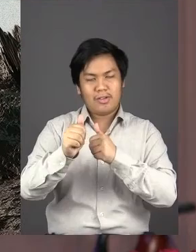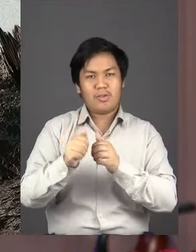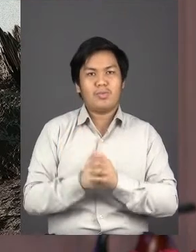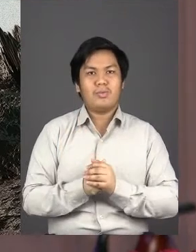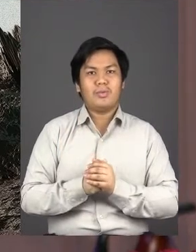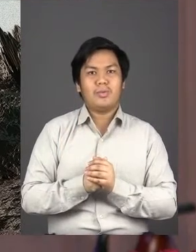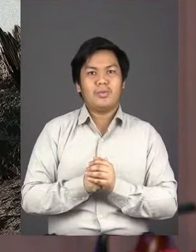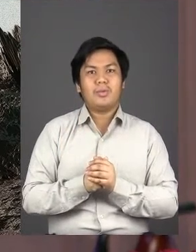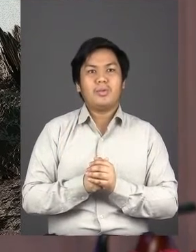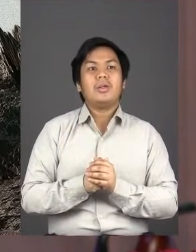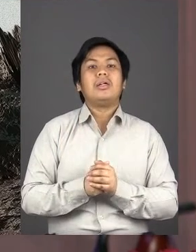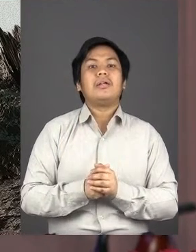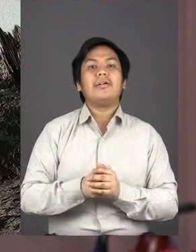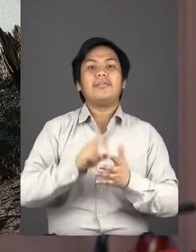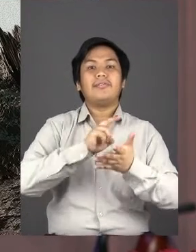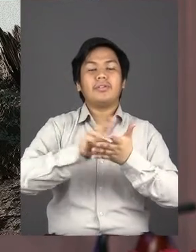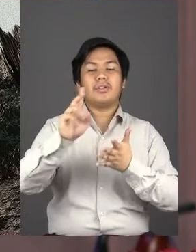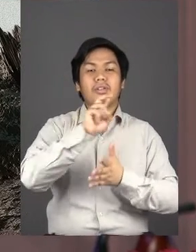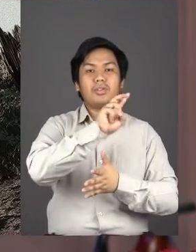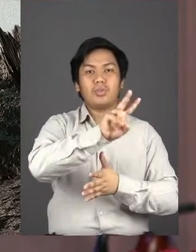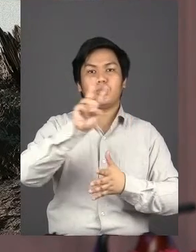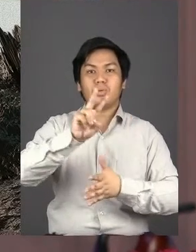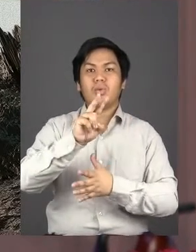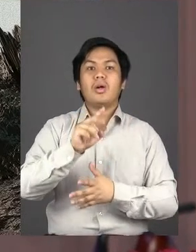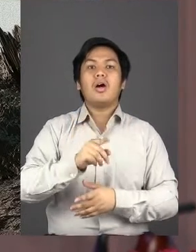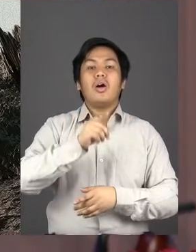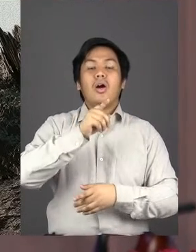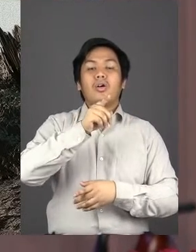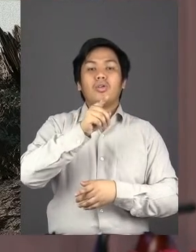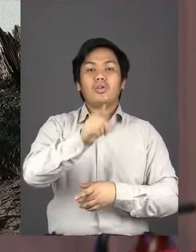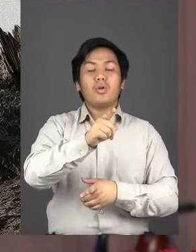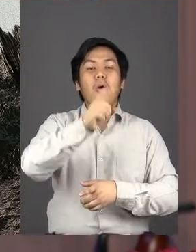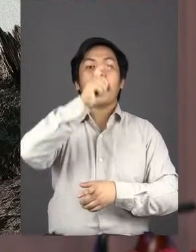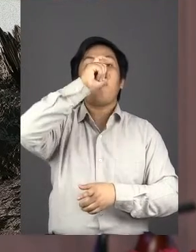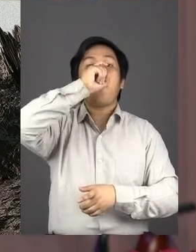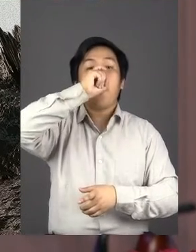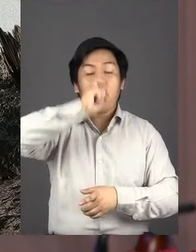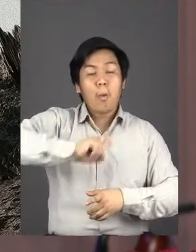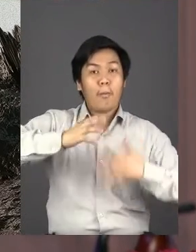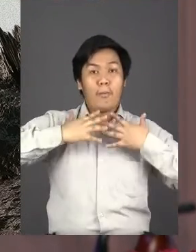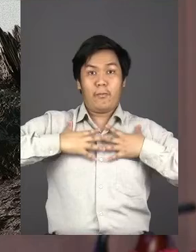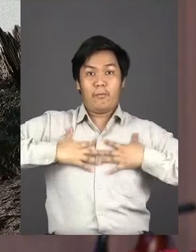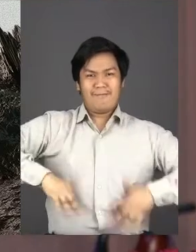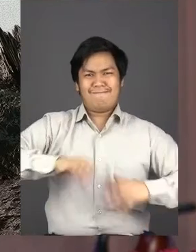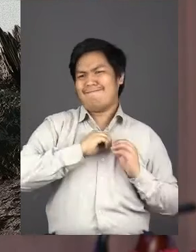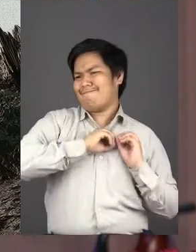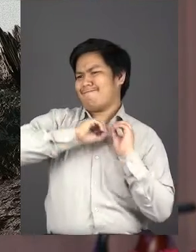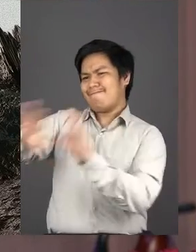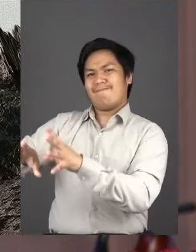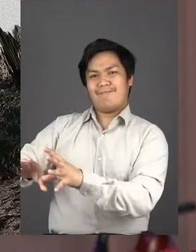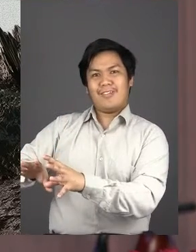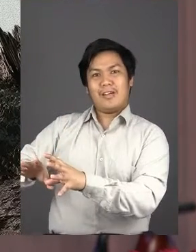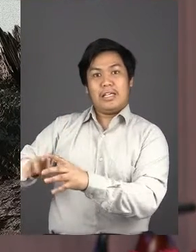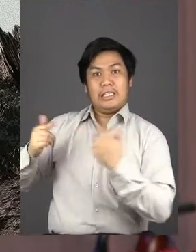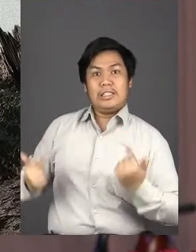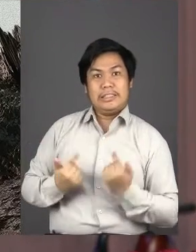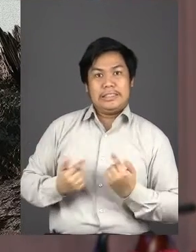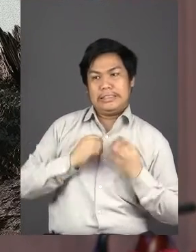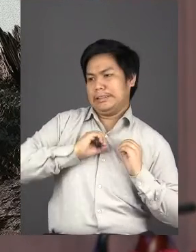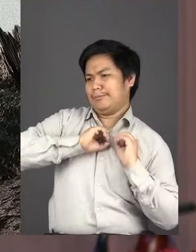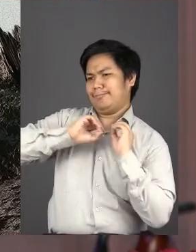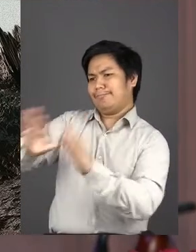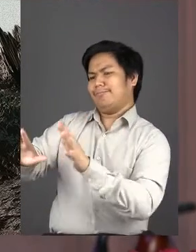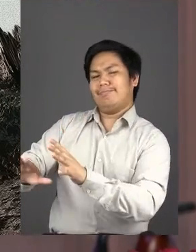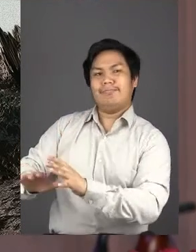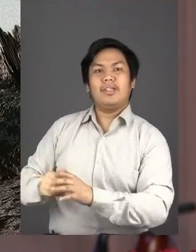Ang sabi niya sa verse 22, you put off your old self. Ephesians chapter 4, verse 22. You put